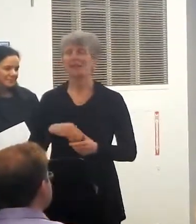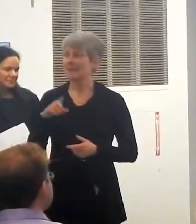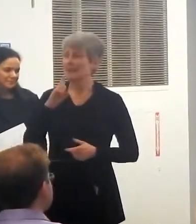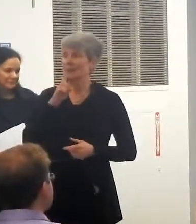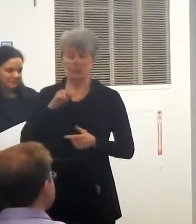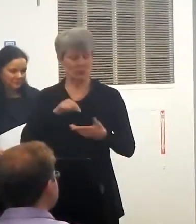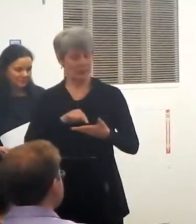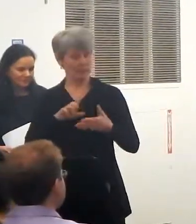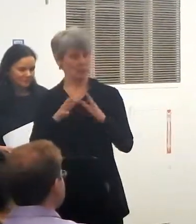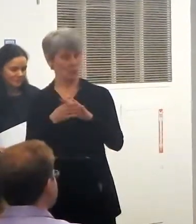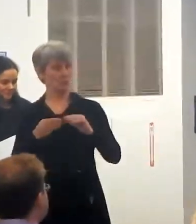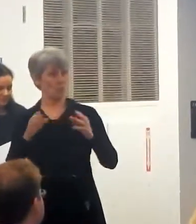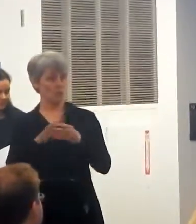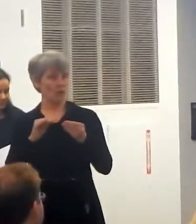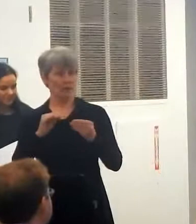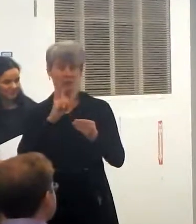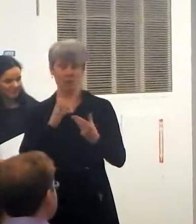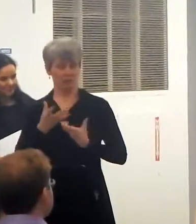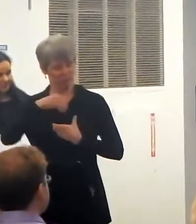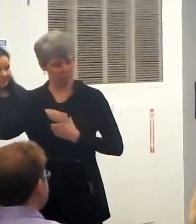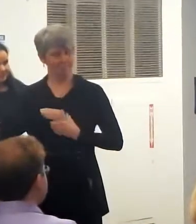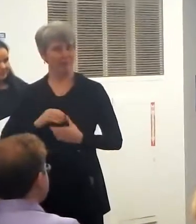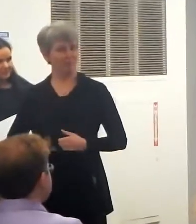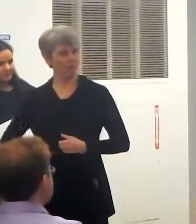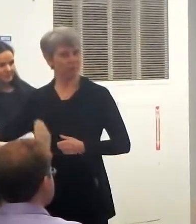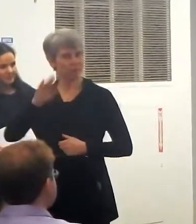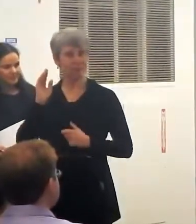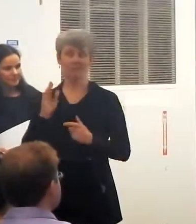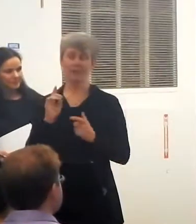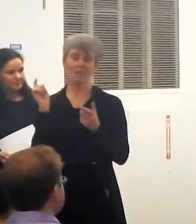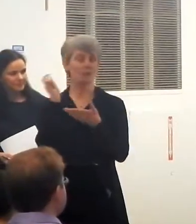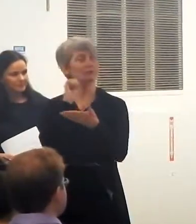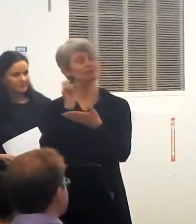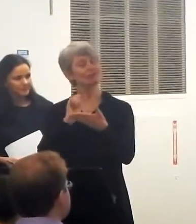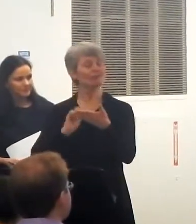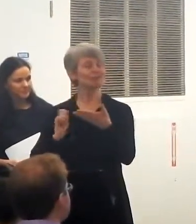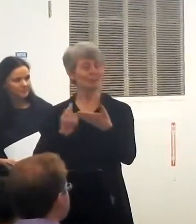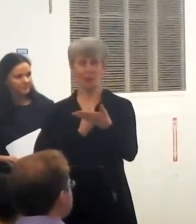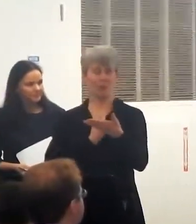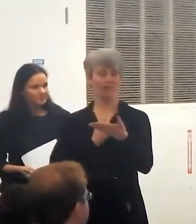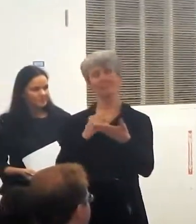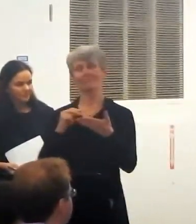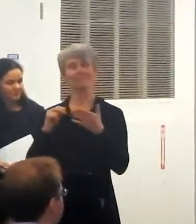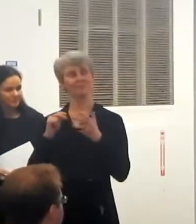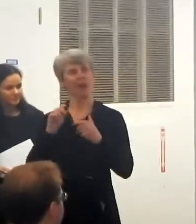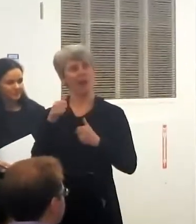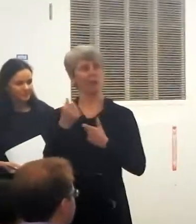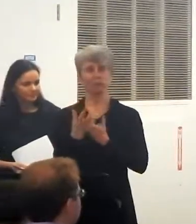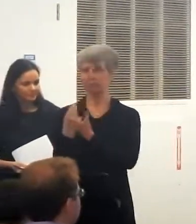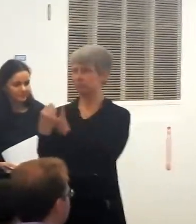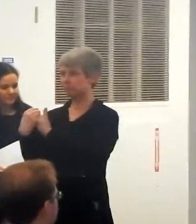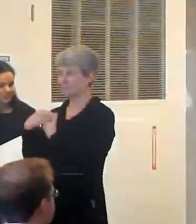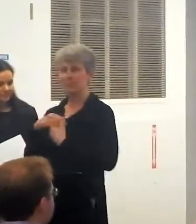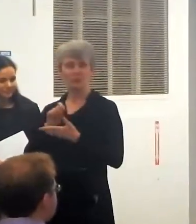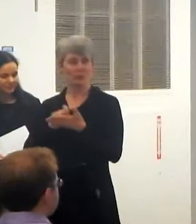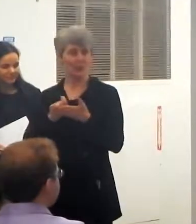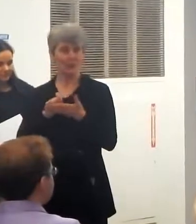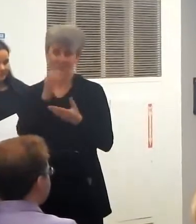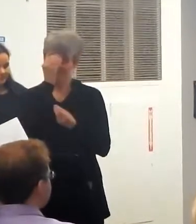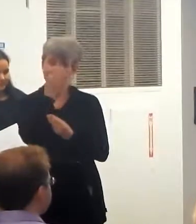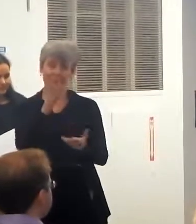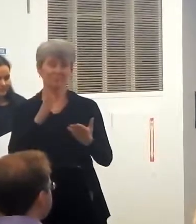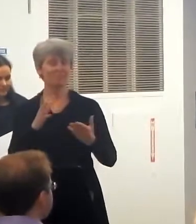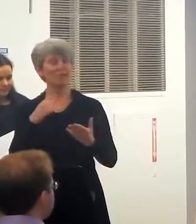writing this book my whole life, I haven't been writing it alone. So I'll be honest in saying I wasn't expecting this book to